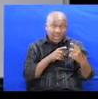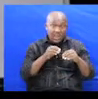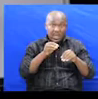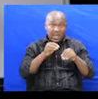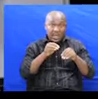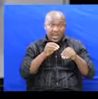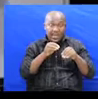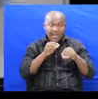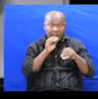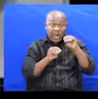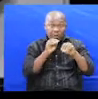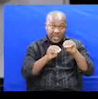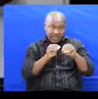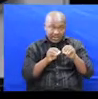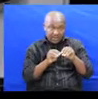the molarity